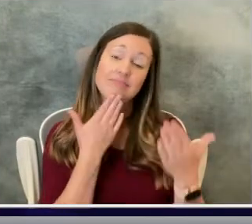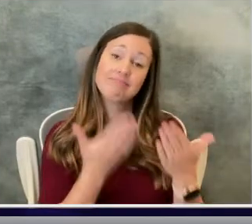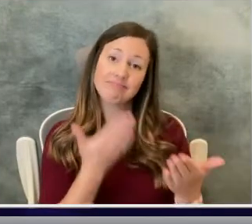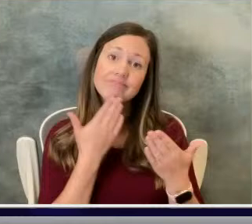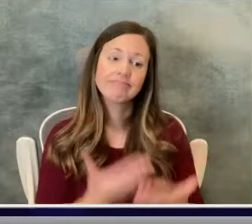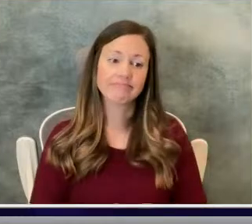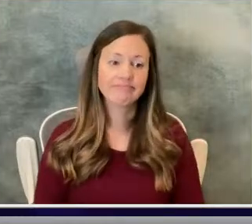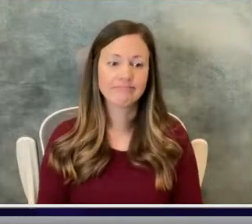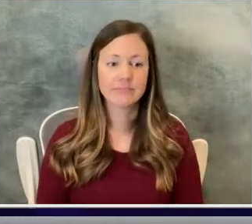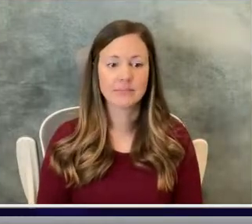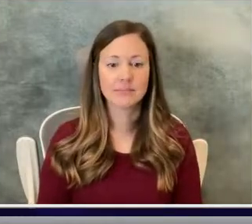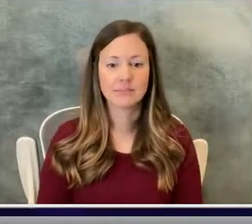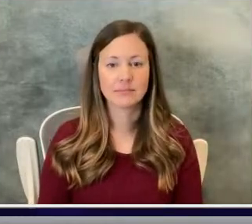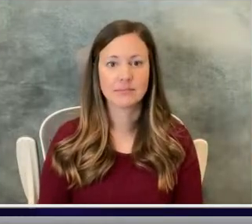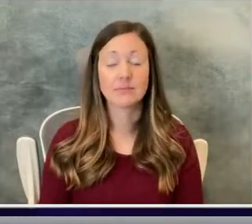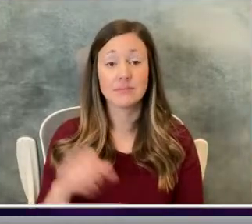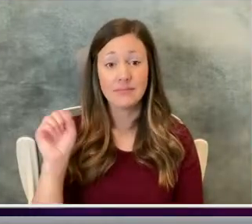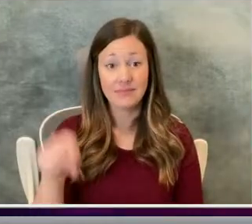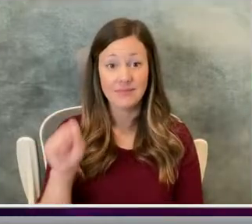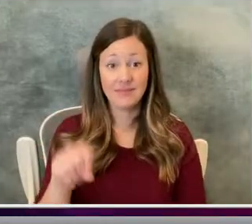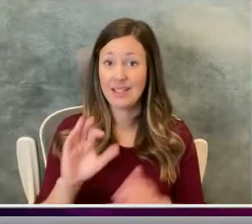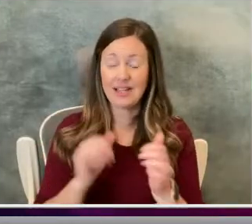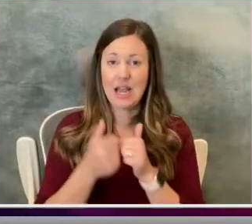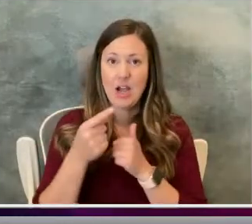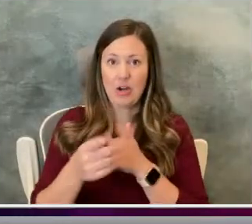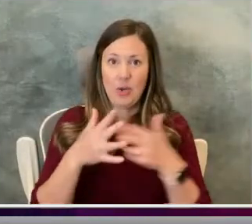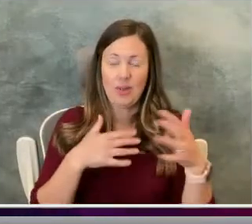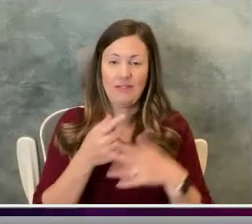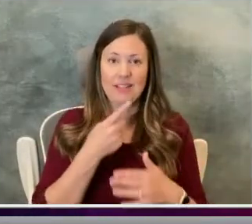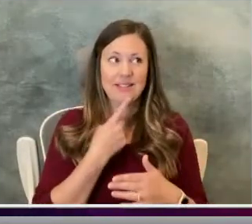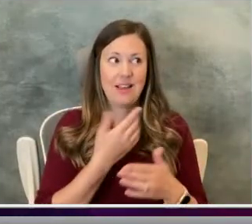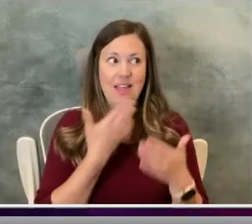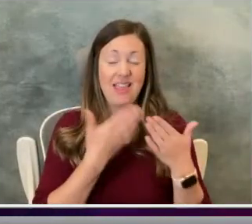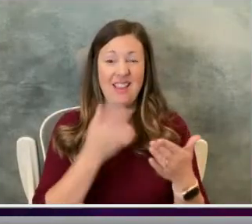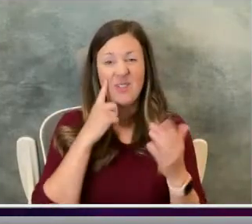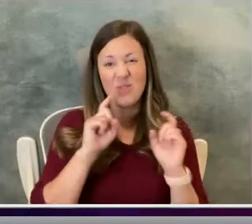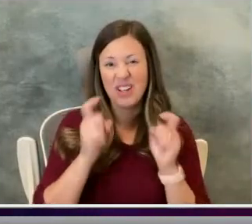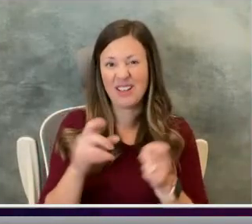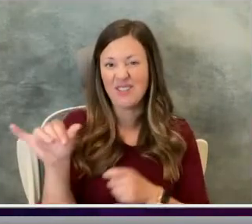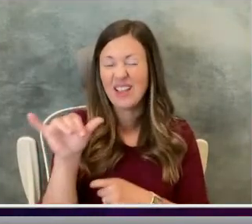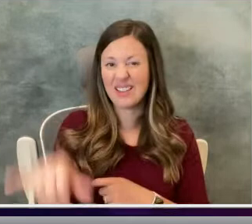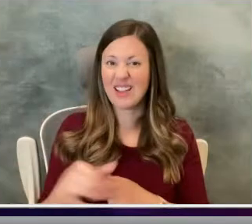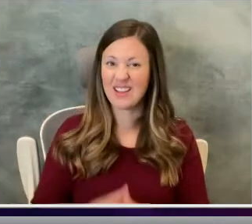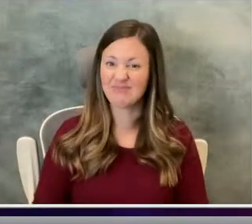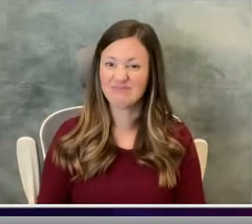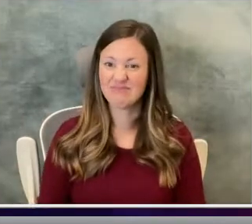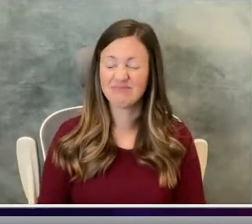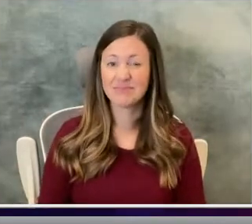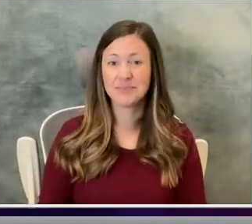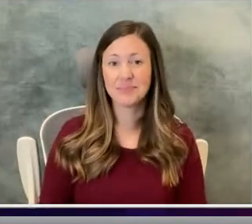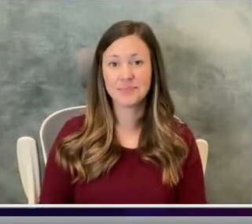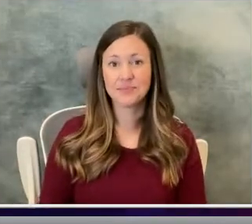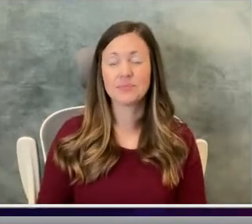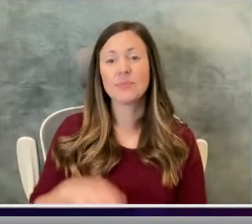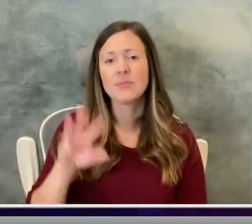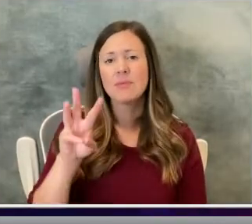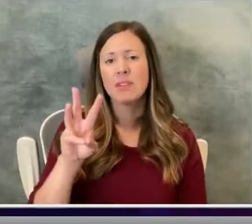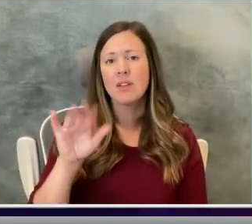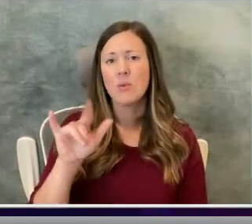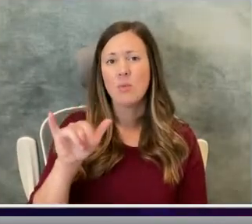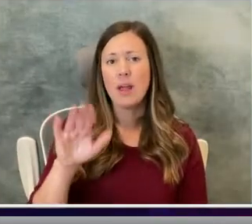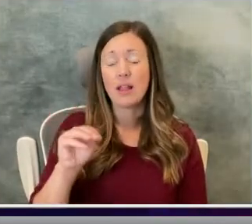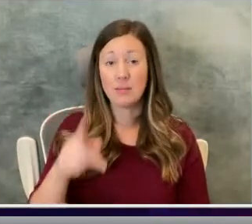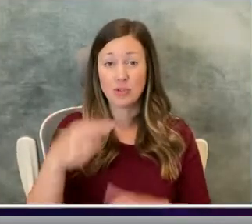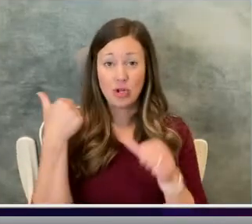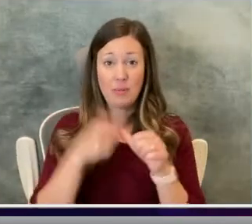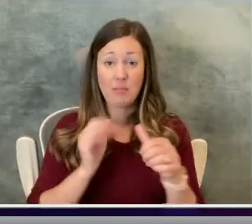do you even say thank you for a gift like that? William, do you remember when you first opened your eyes after the transplant?